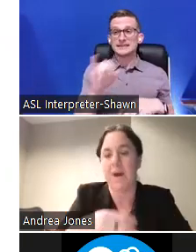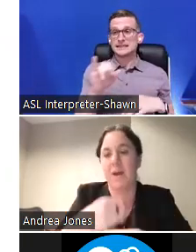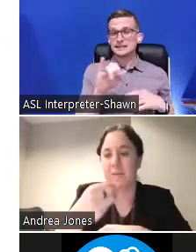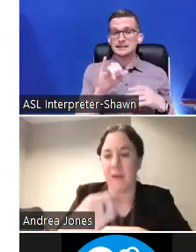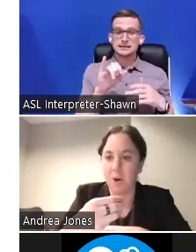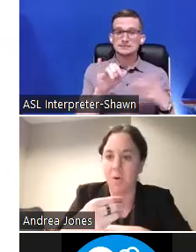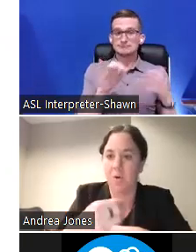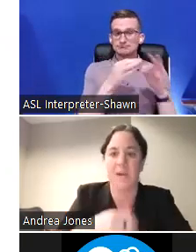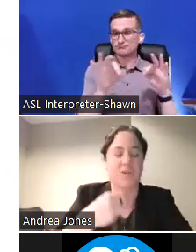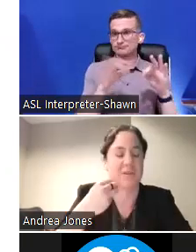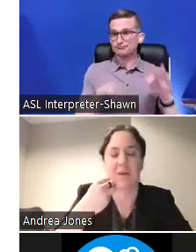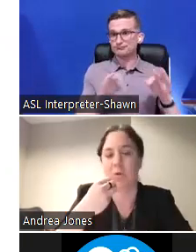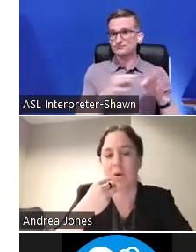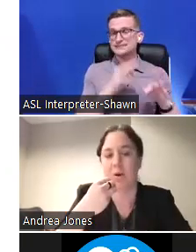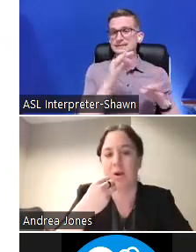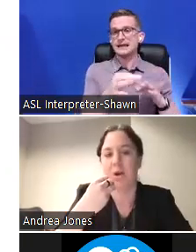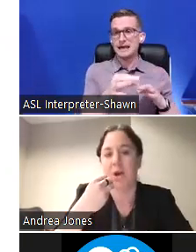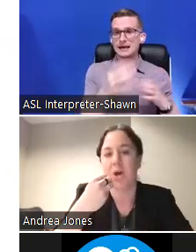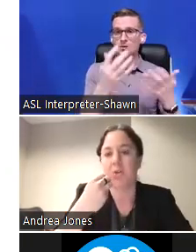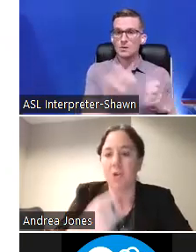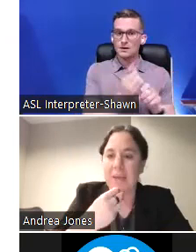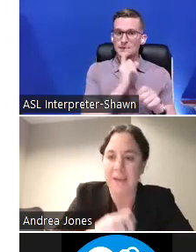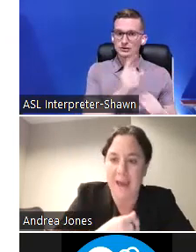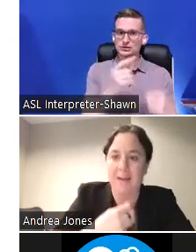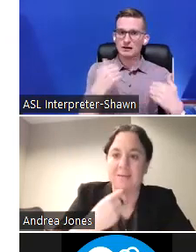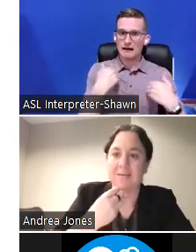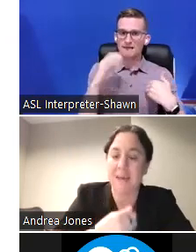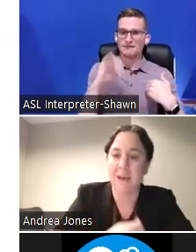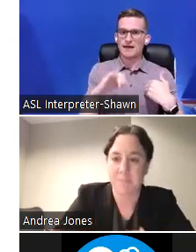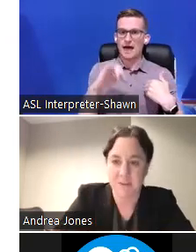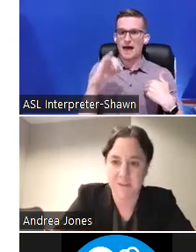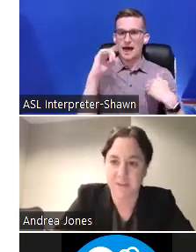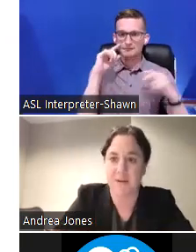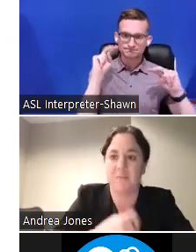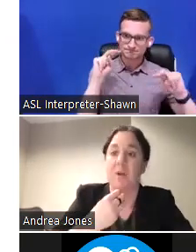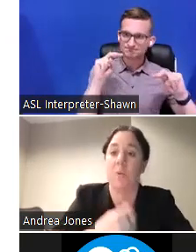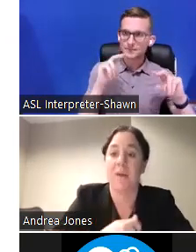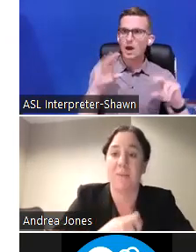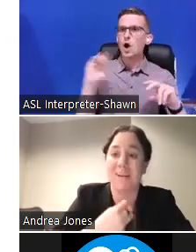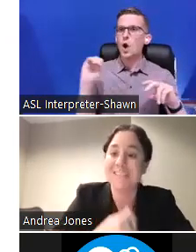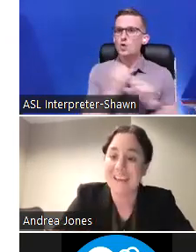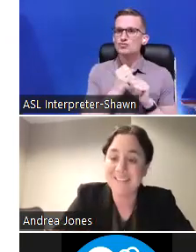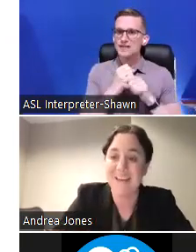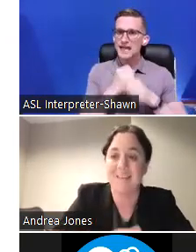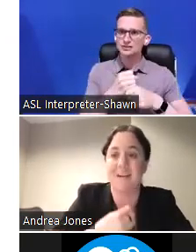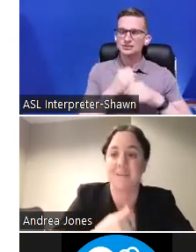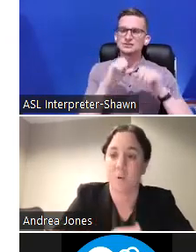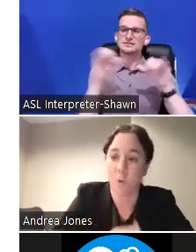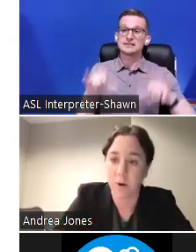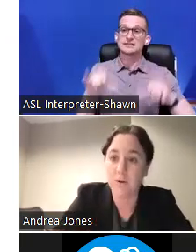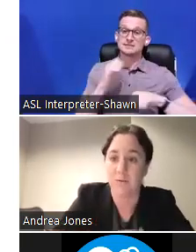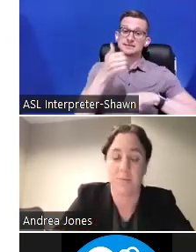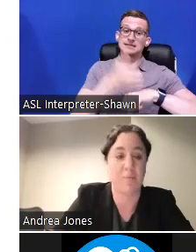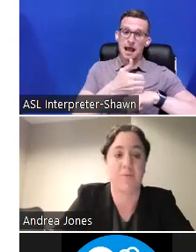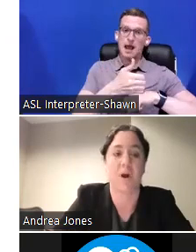that buy-in, that co-creation, that we're looking at setting up these systems in a way that makes sense and that is going to